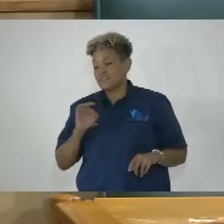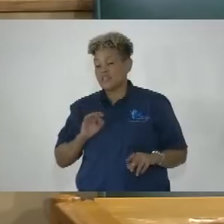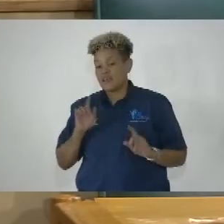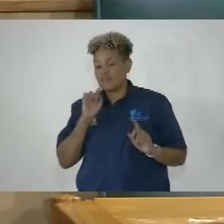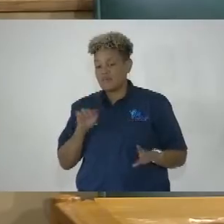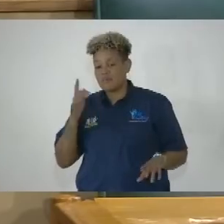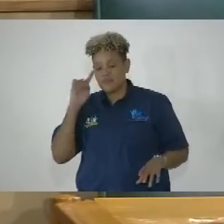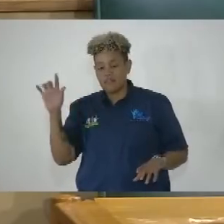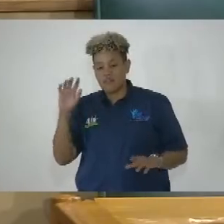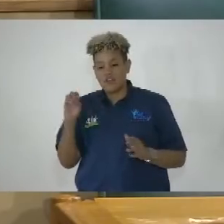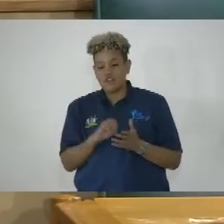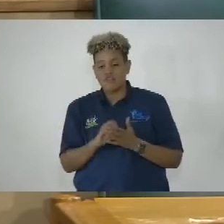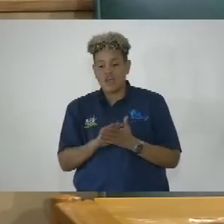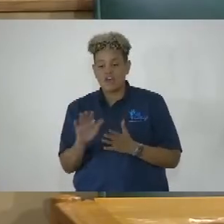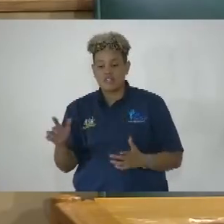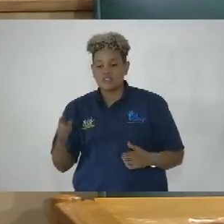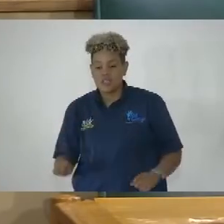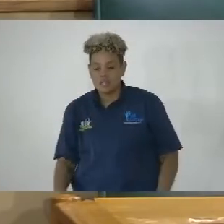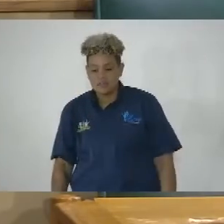your information.